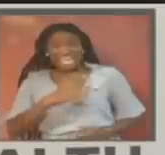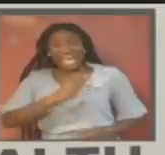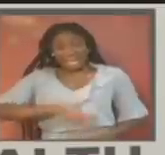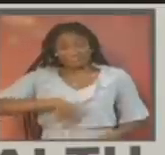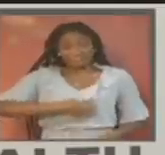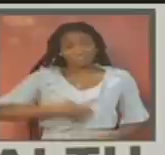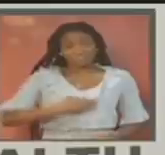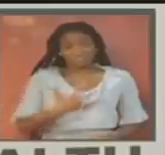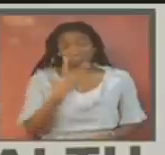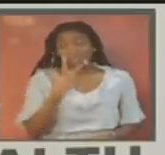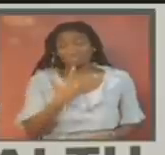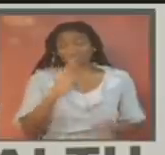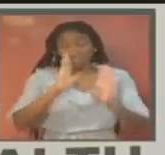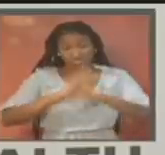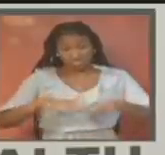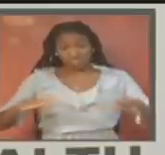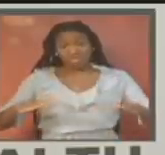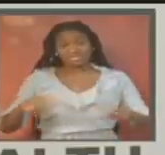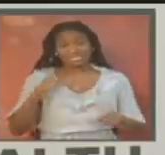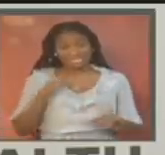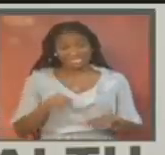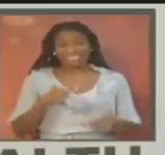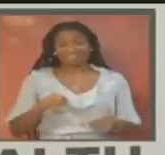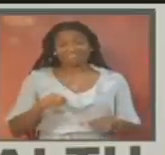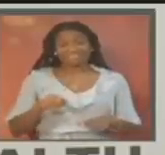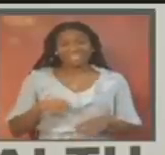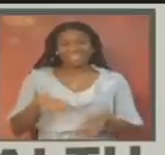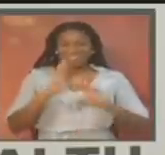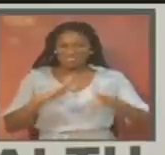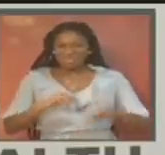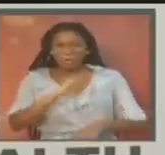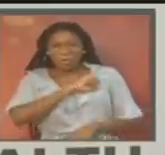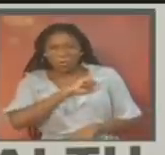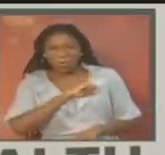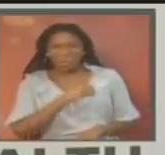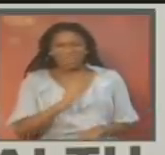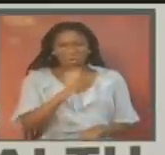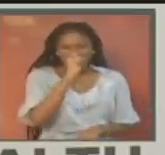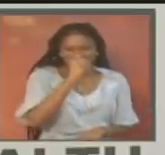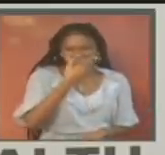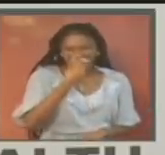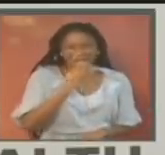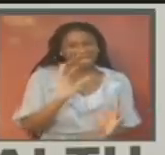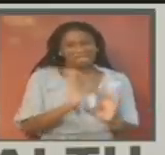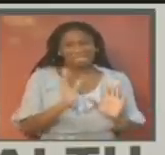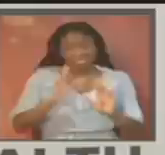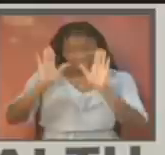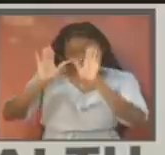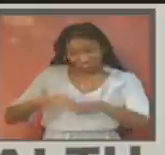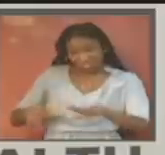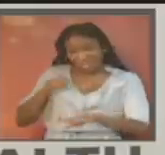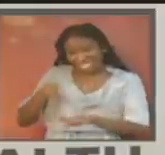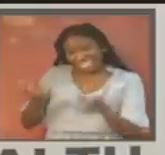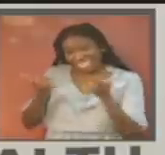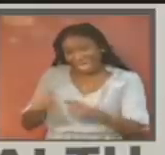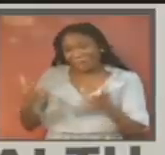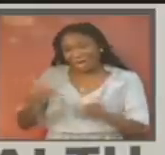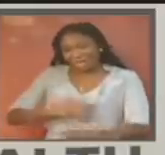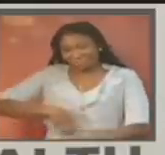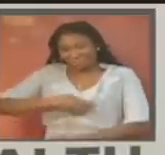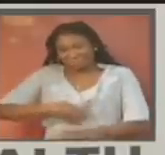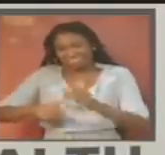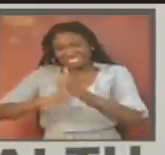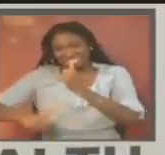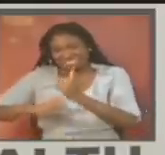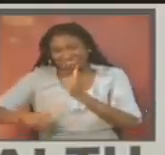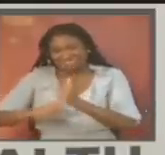children are affected much more than respiratory. And so in severe COVID, you'll see those three systems affected, and you have to be